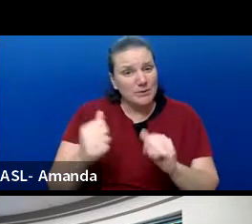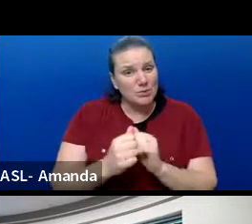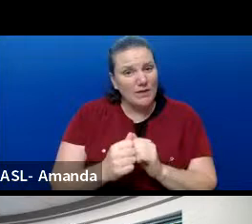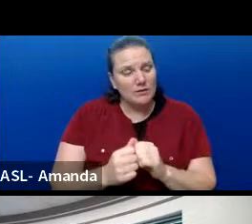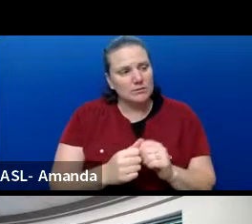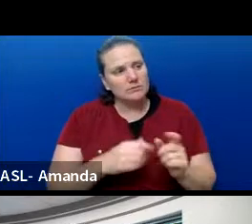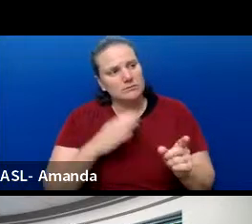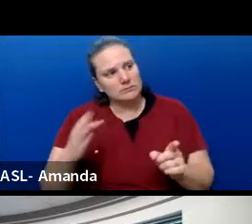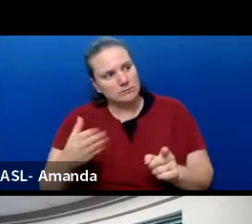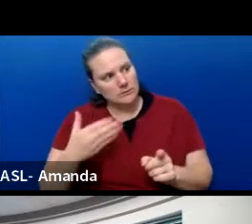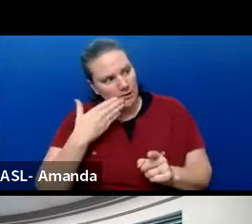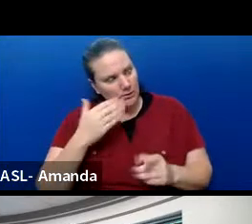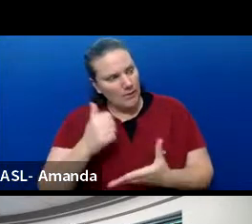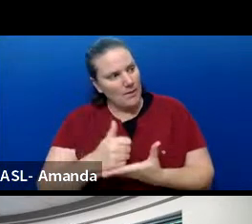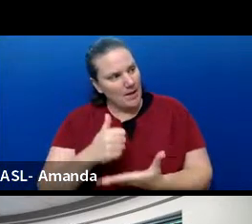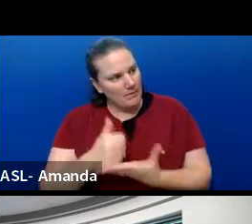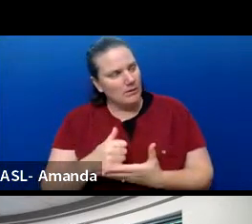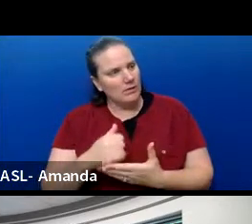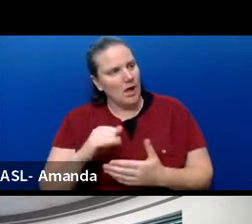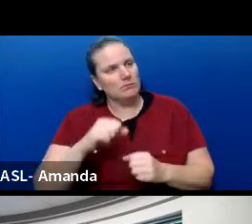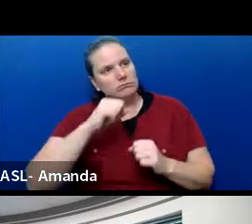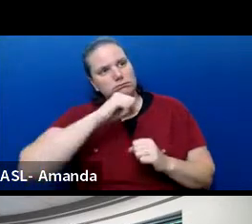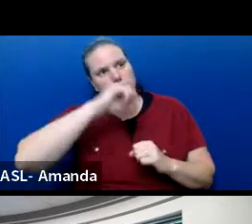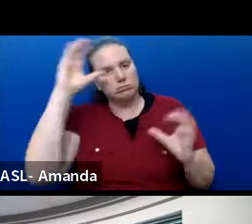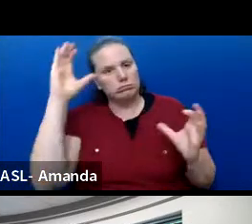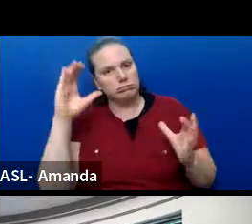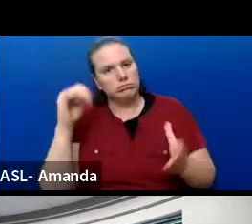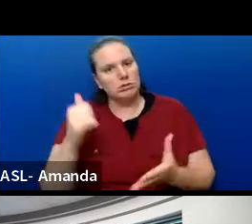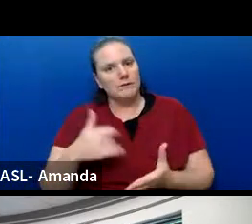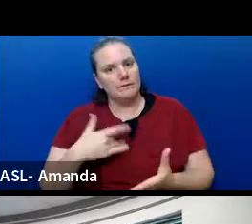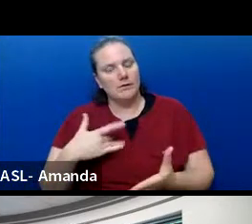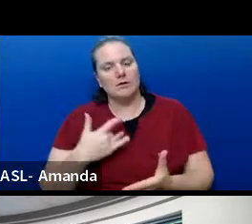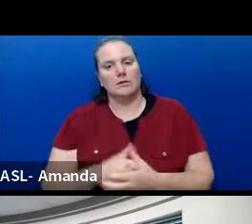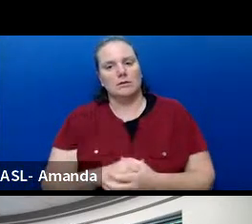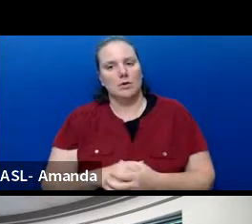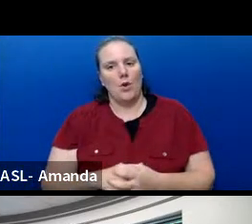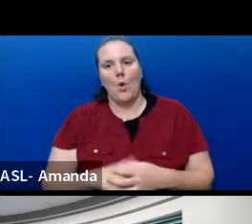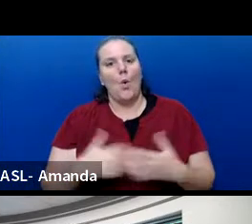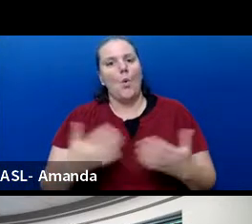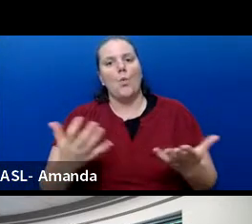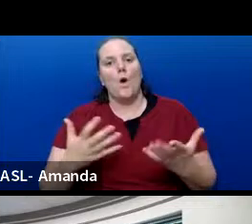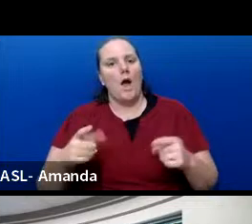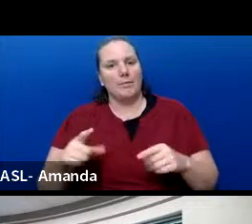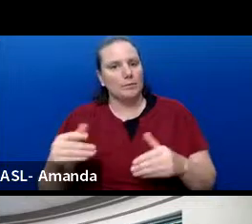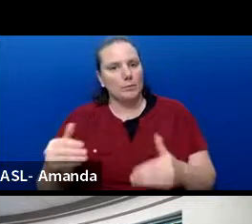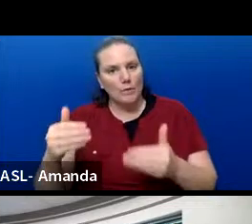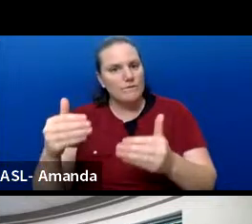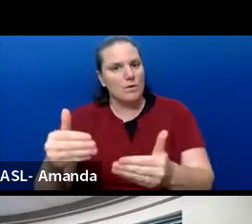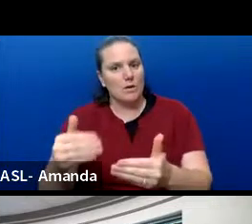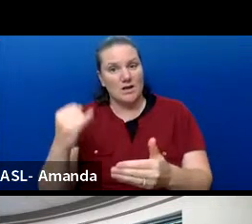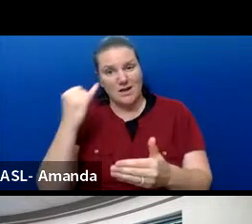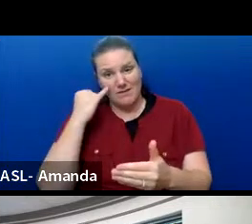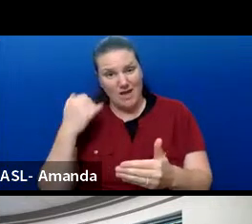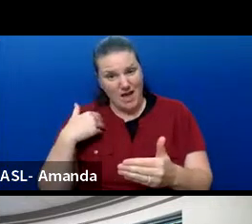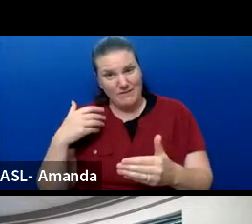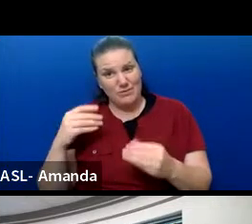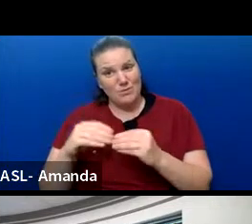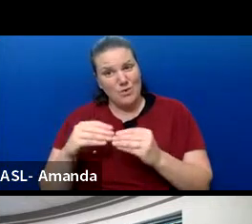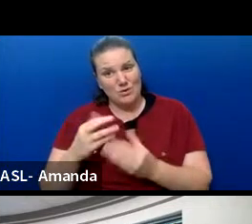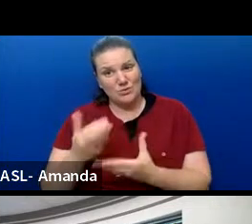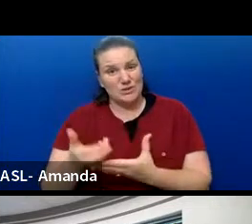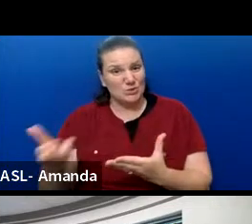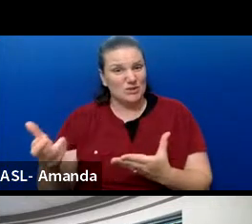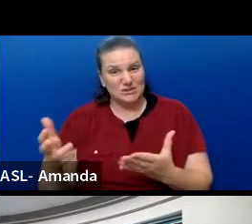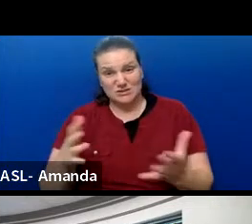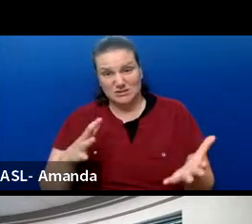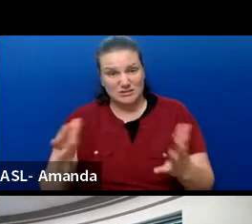helpful. And then that just gives us a sense of what may be moving forward, and if there are additional resources from the